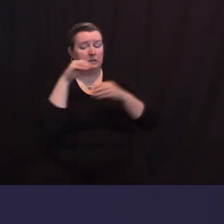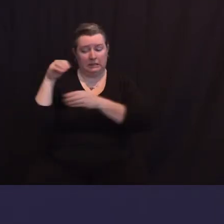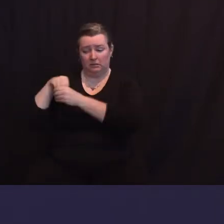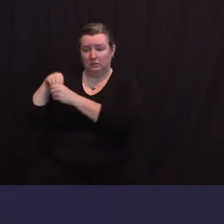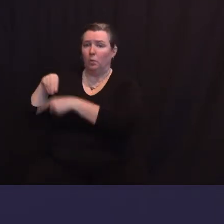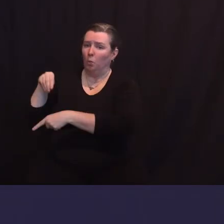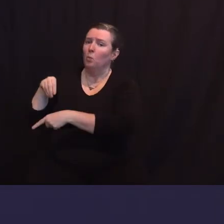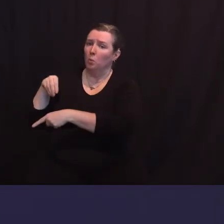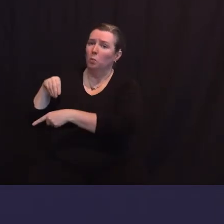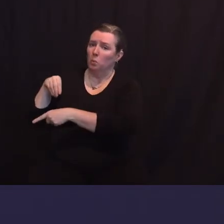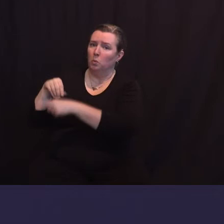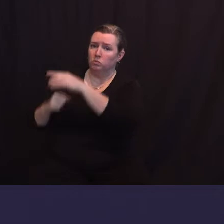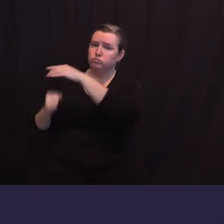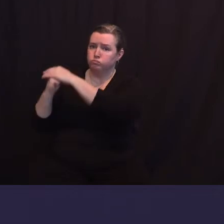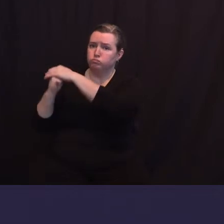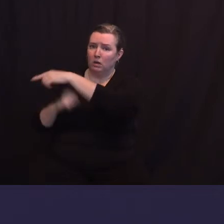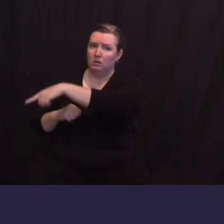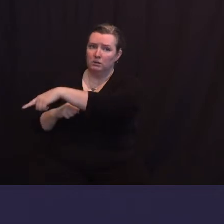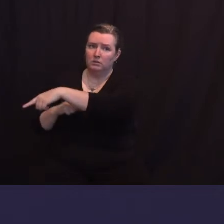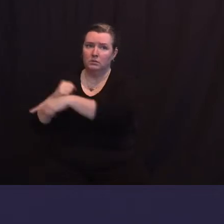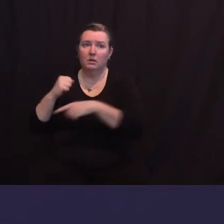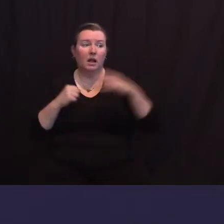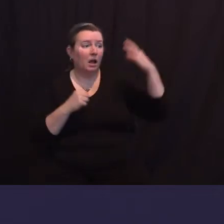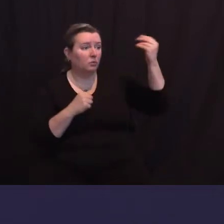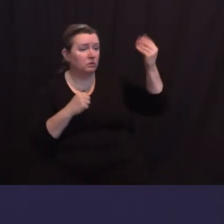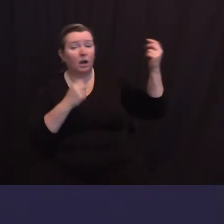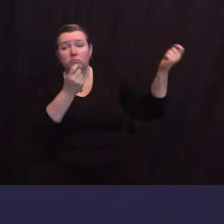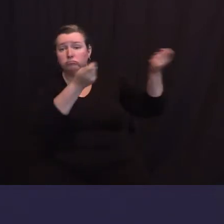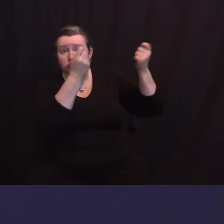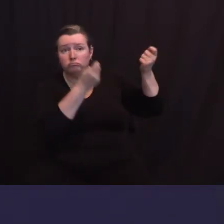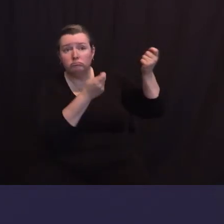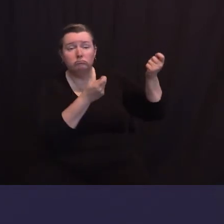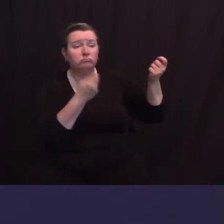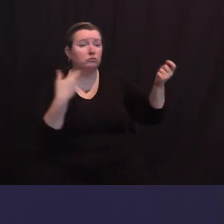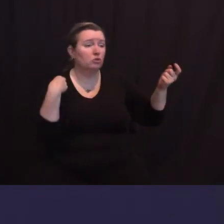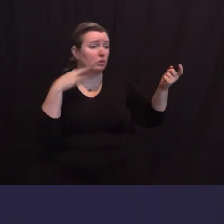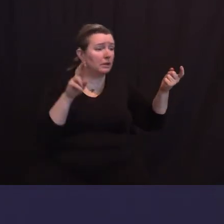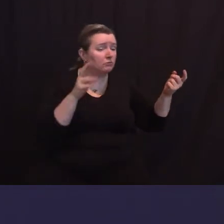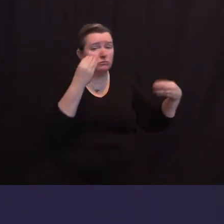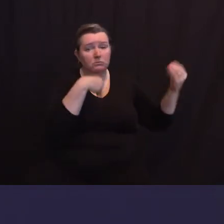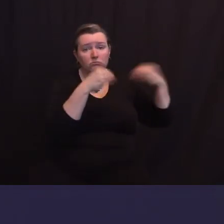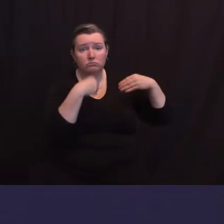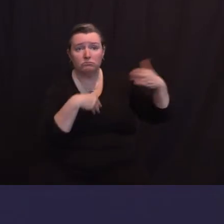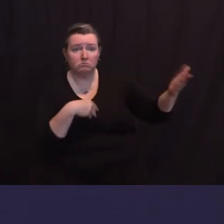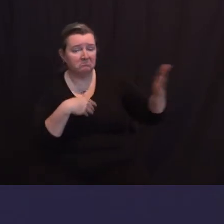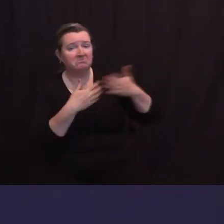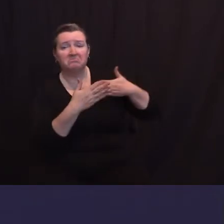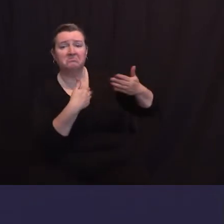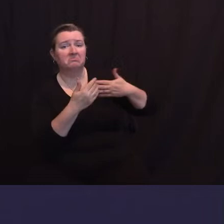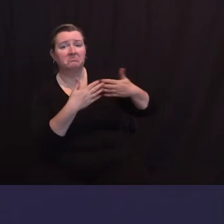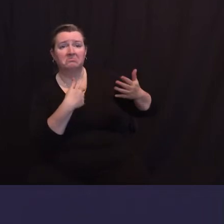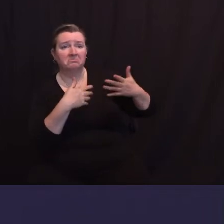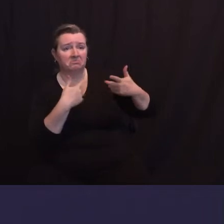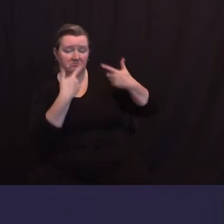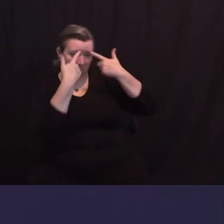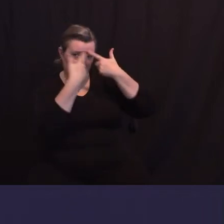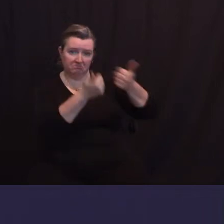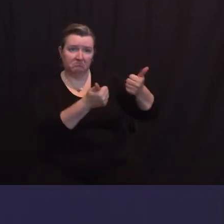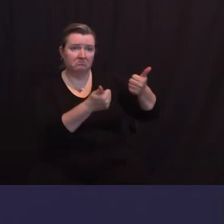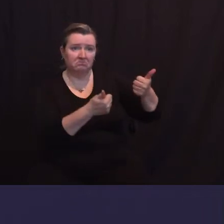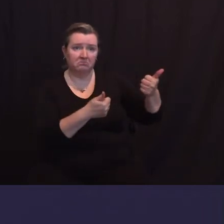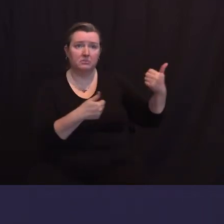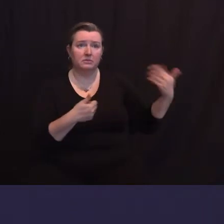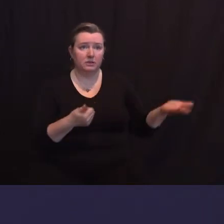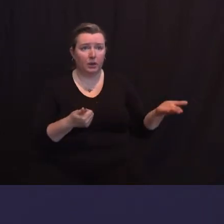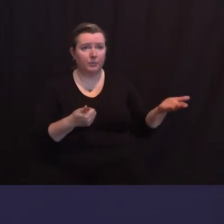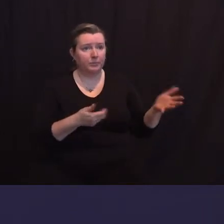a religious holiday or celebrating something or having dinner or whatever it might be. Would love to get a sense, Pat, of non-weather stuff, compliance, et cetera.